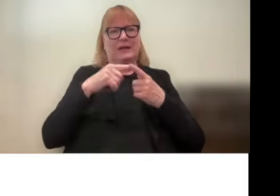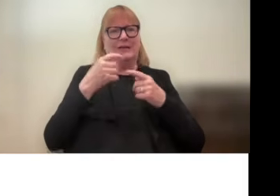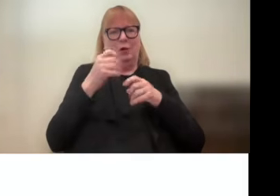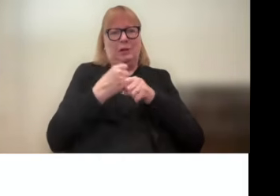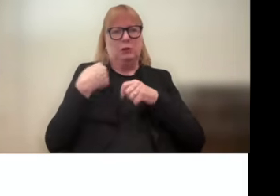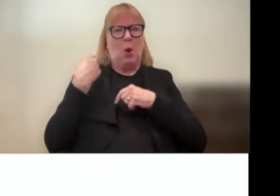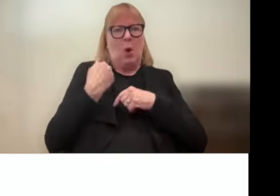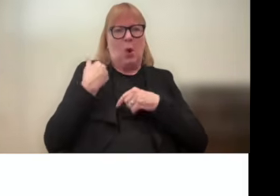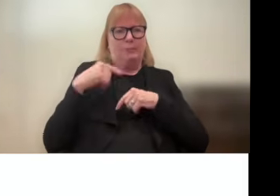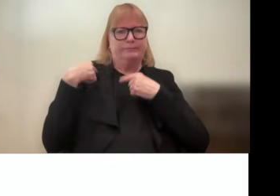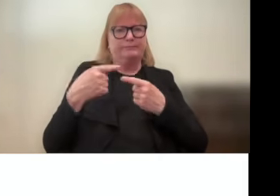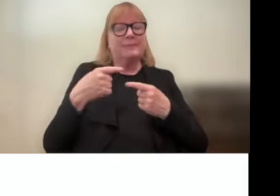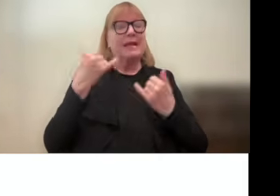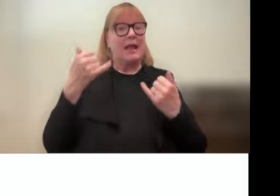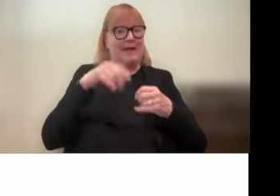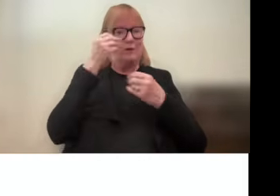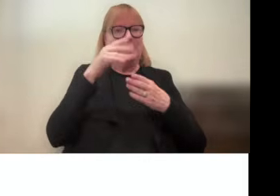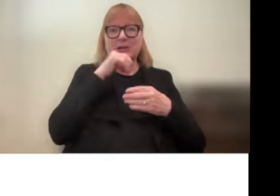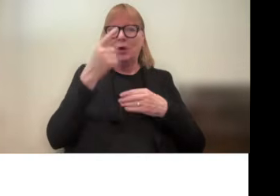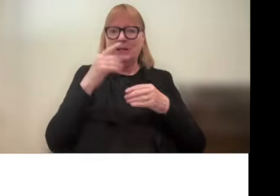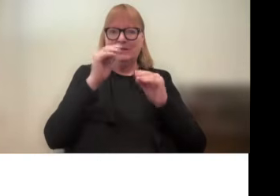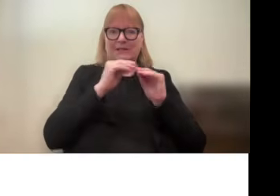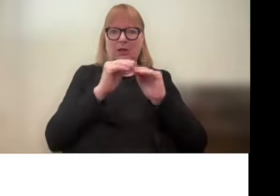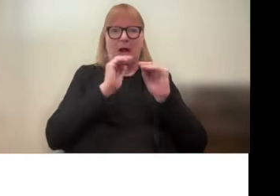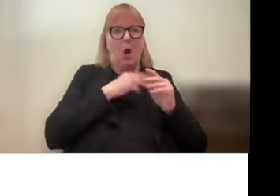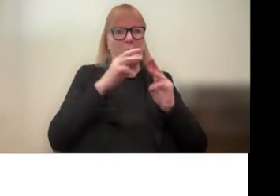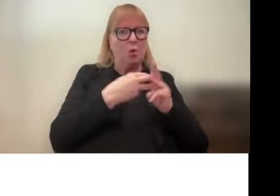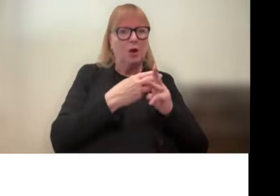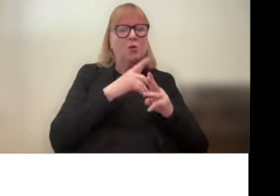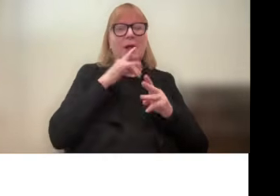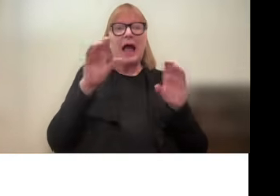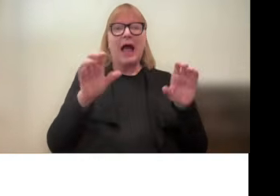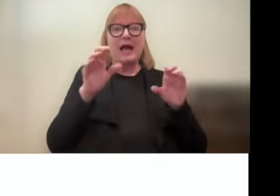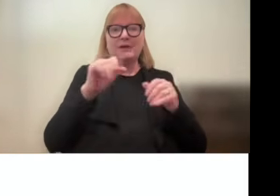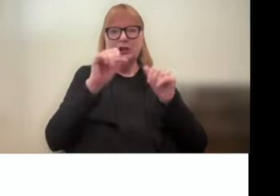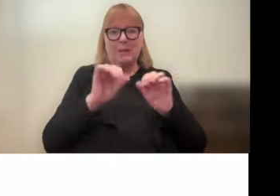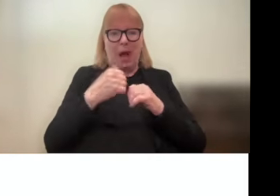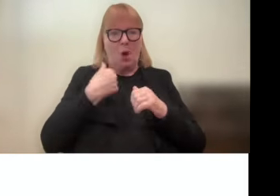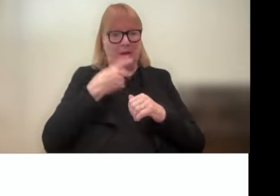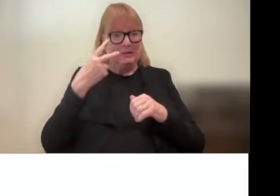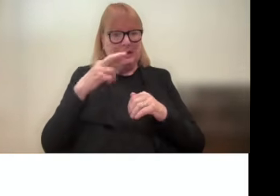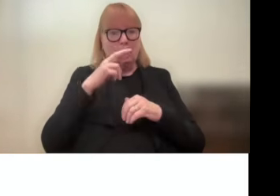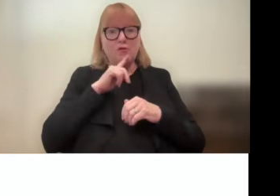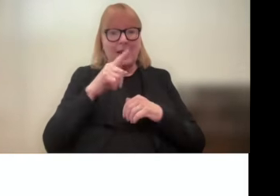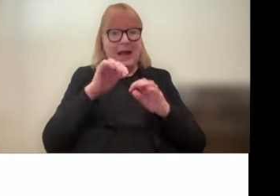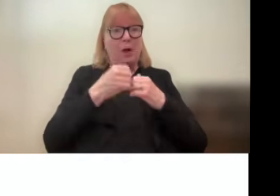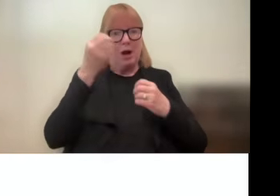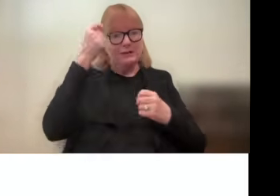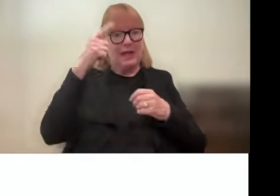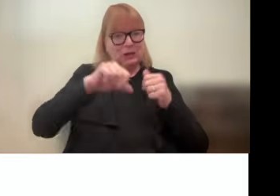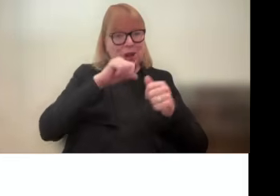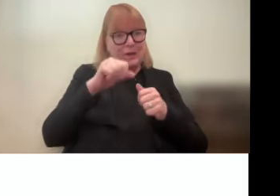few years ago. This information doesn't just decorate our world, they actively shape how we see reality, how we understand